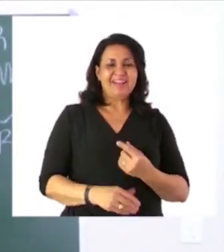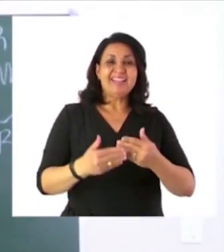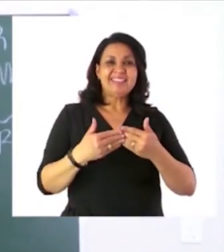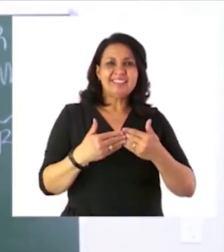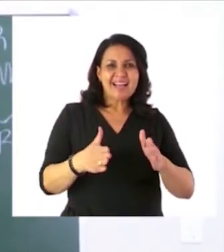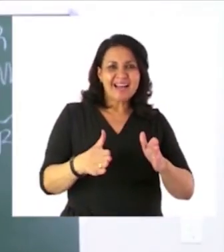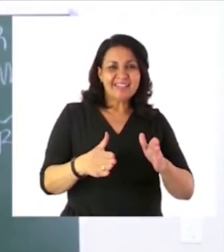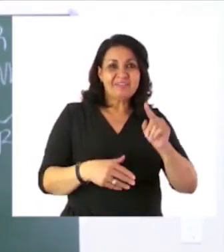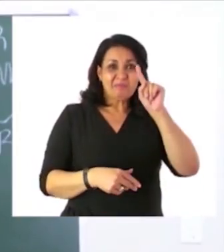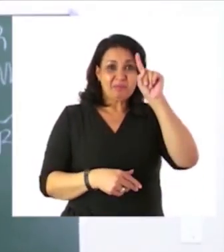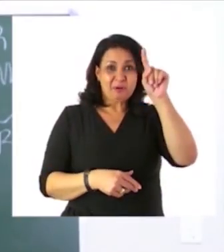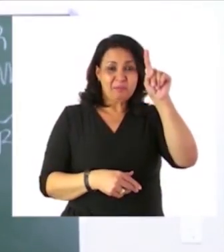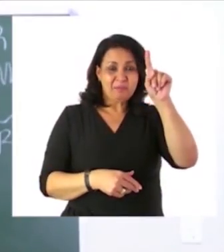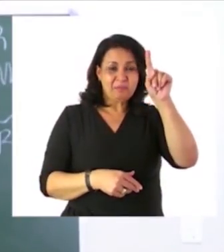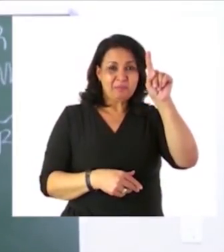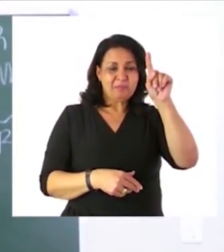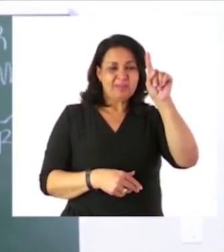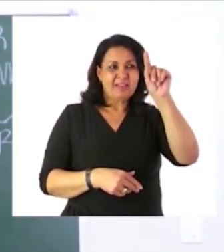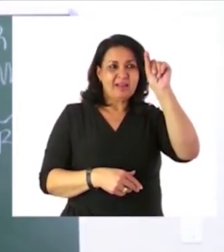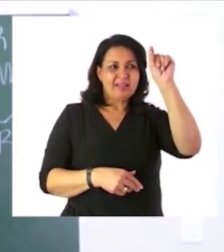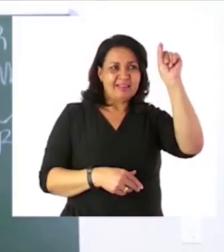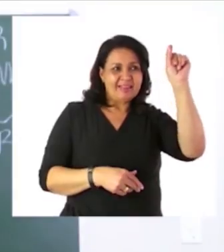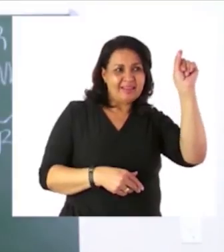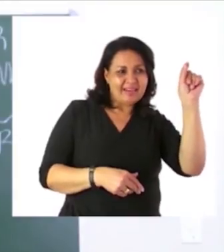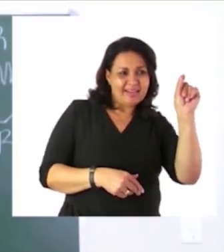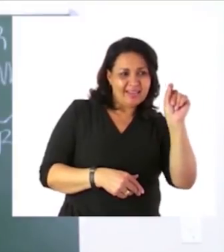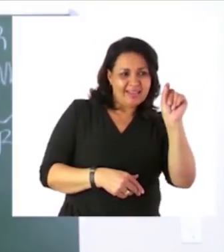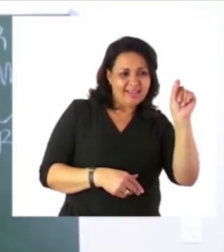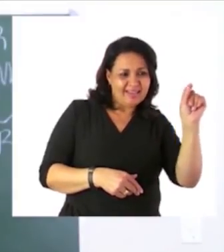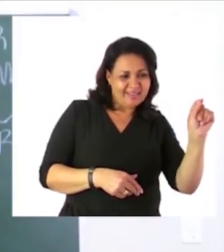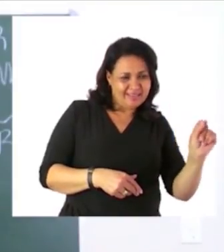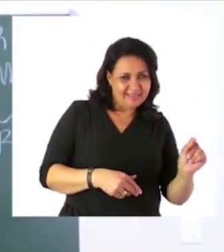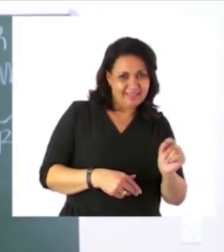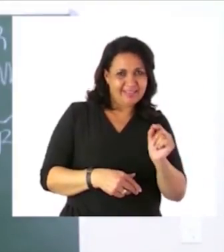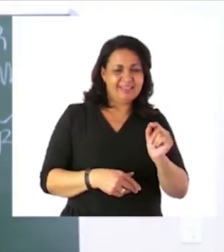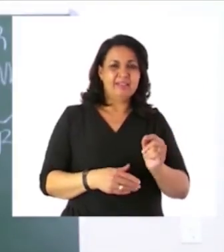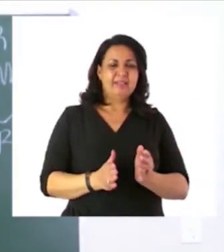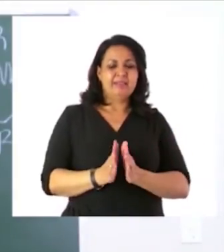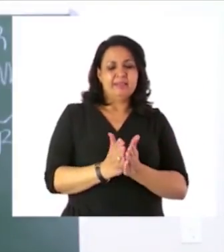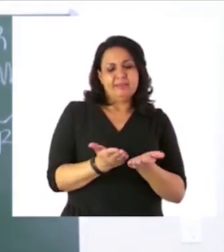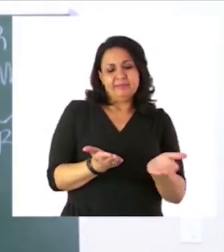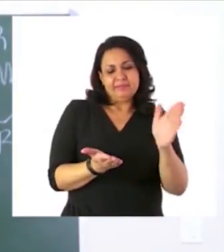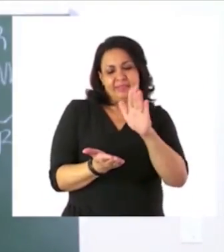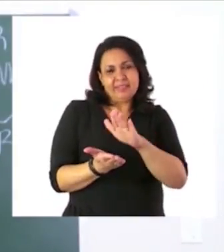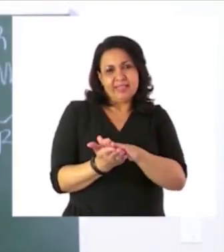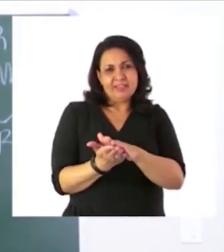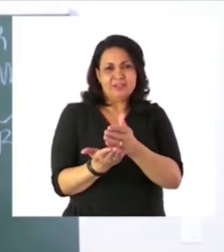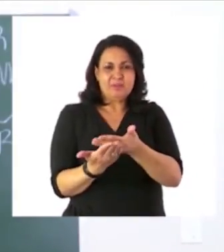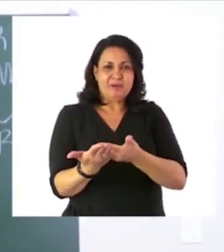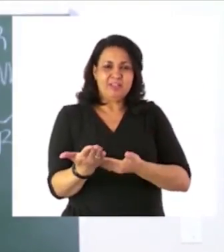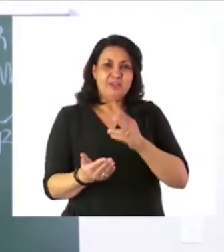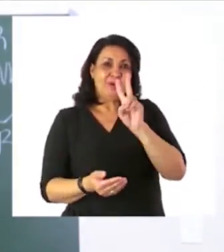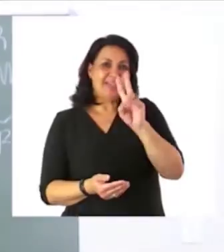at the top that's how we form our number three can return to page 28 great